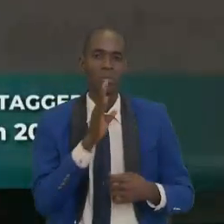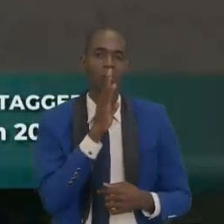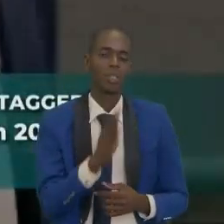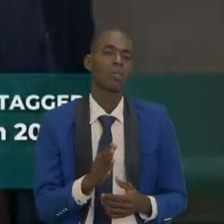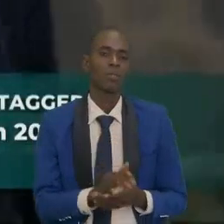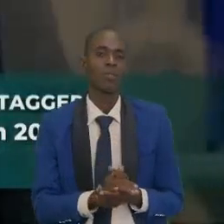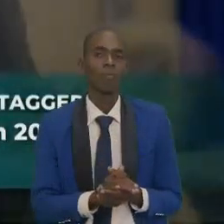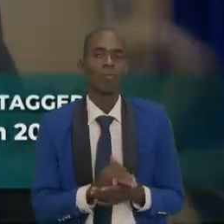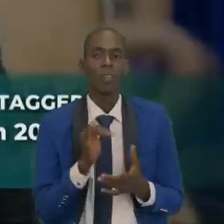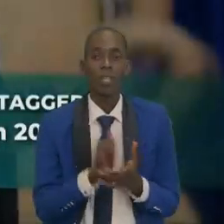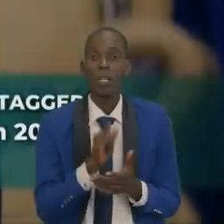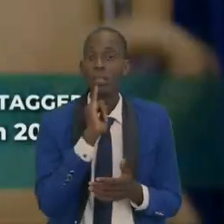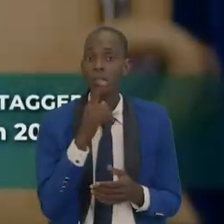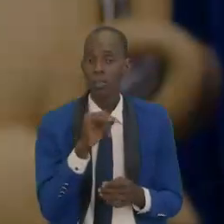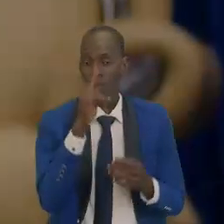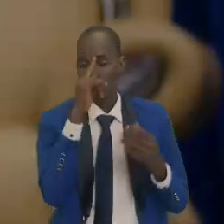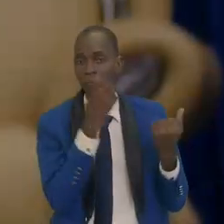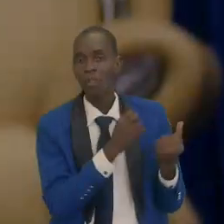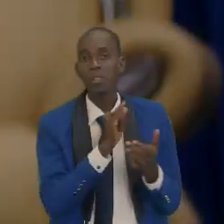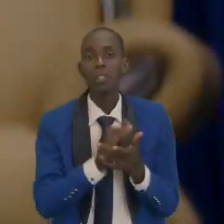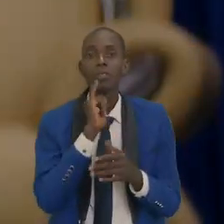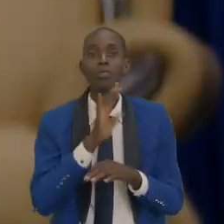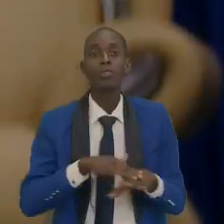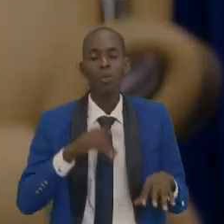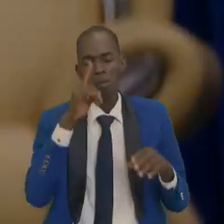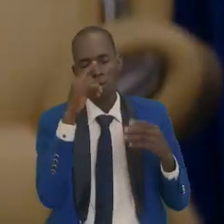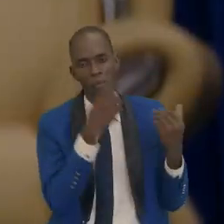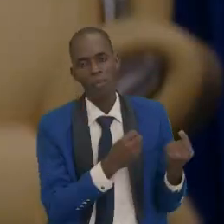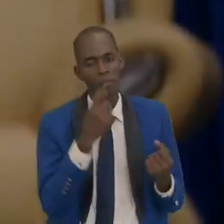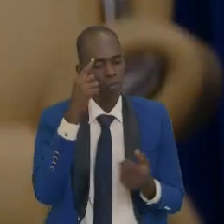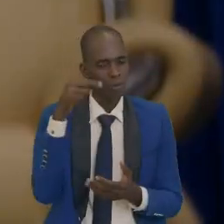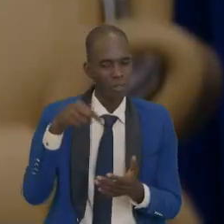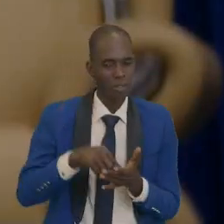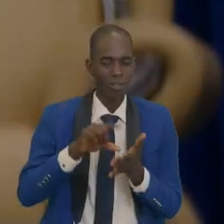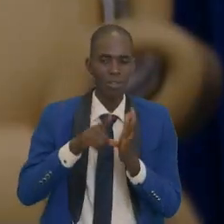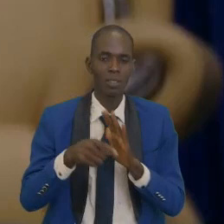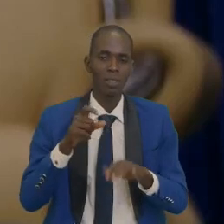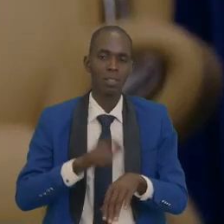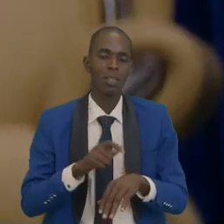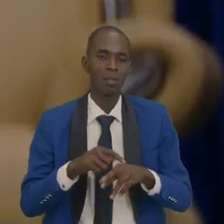this is a faith that's the faith that's the face for this Latter-Day Revival